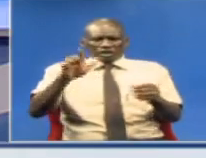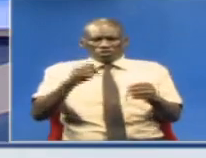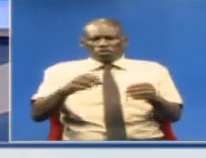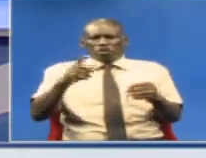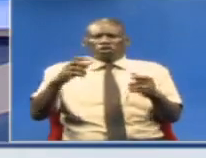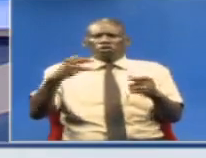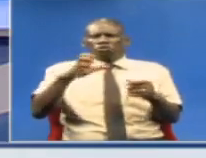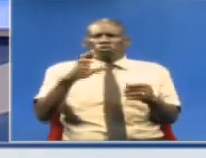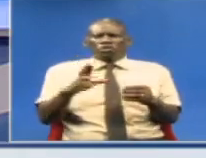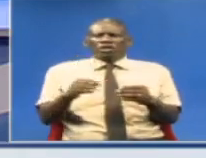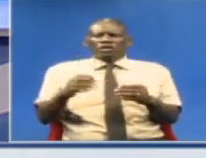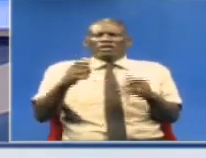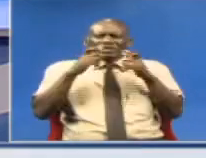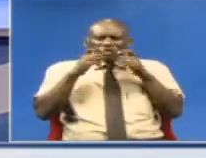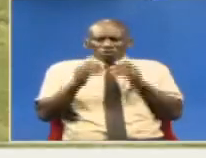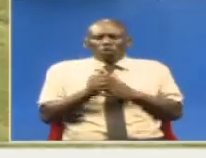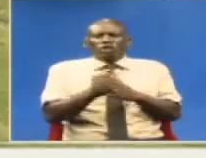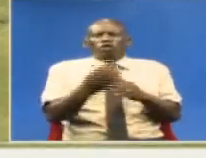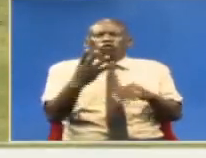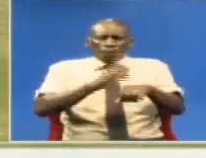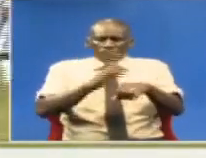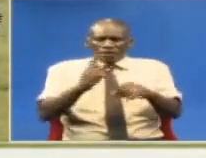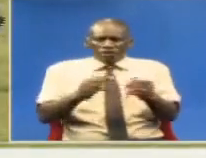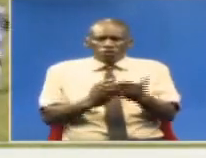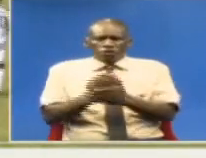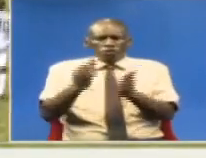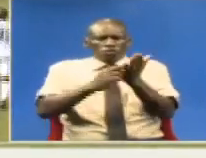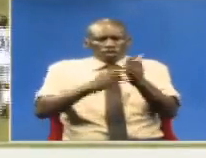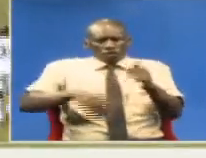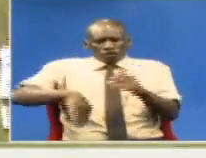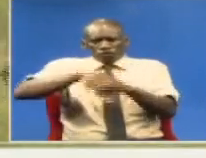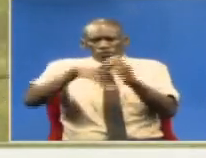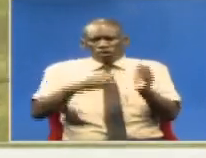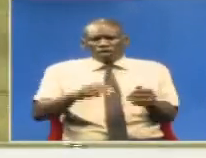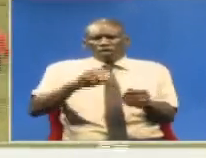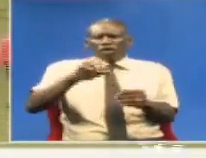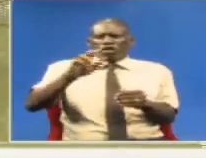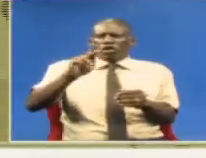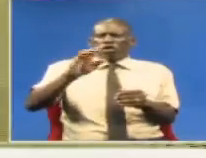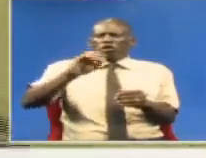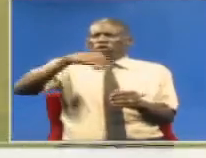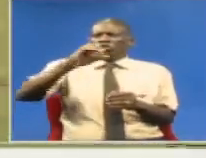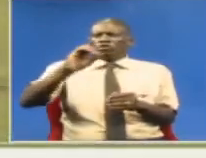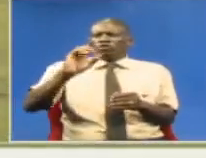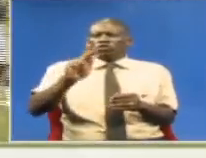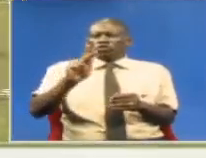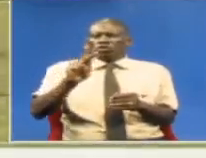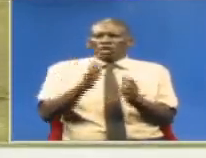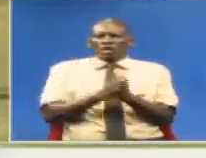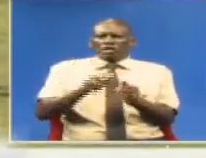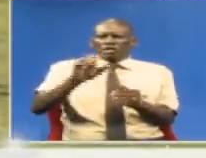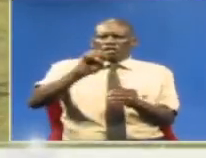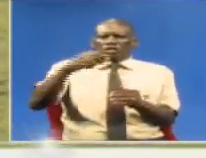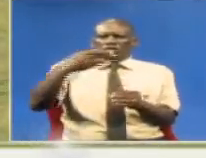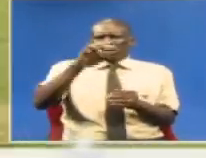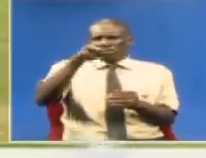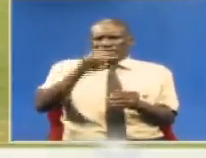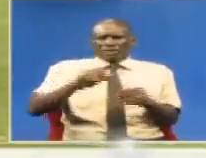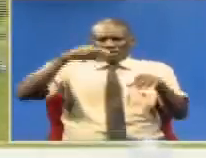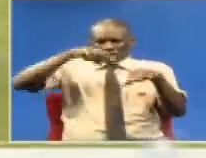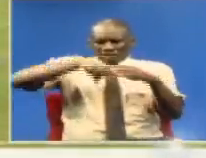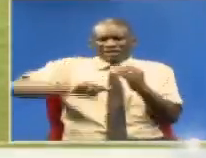the lead 4 minutes into the game through Ugandan striker Ojok, with attacker Shami Kibwana doubling the lead at the stroke